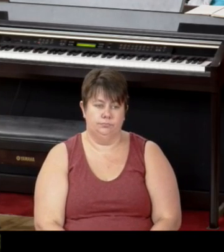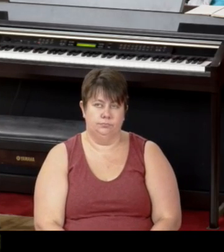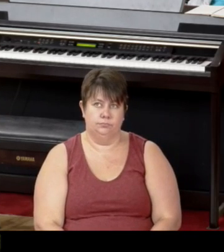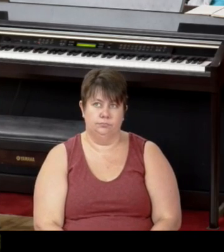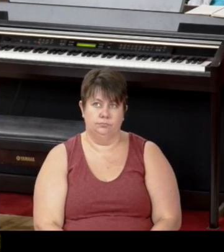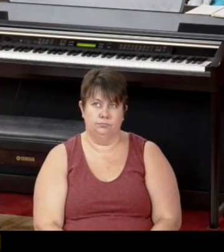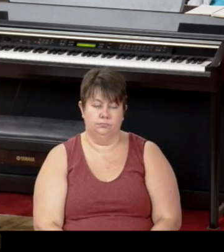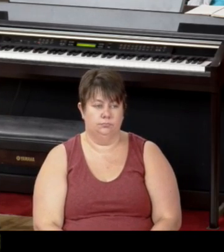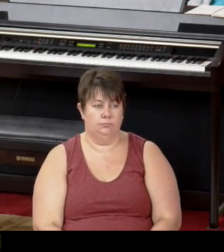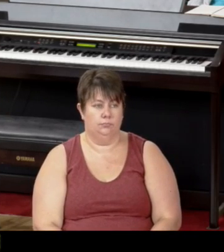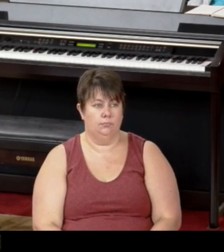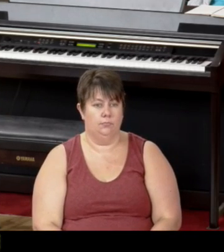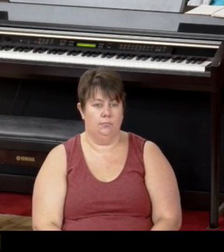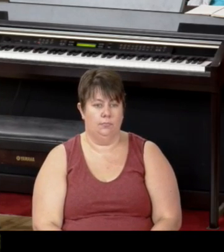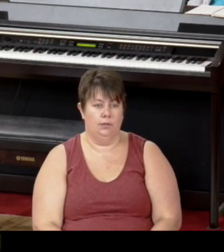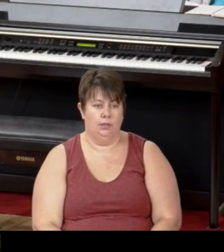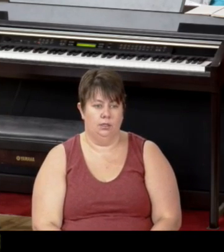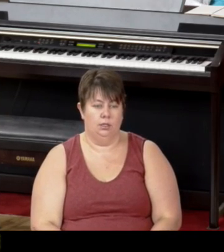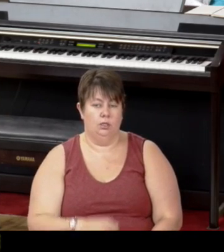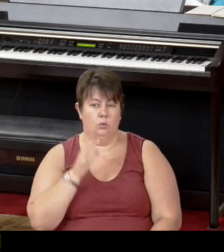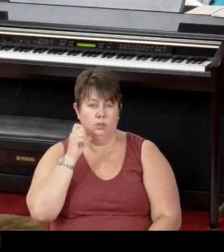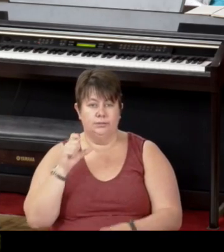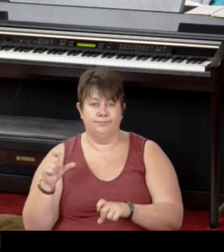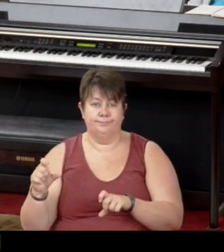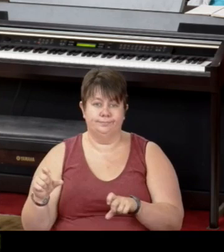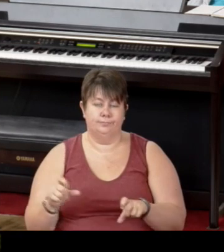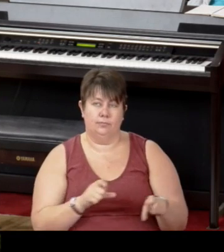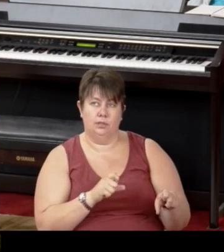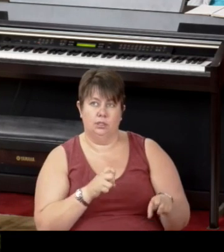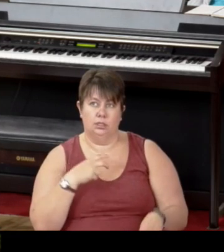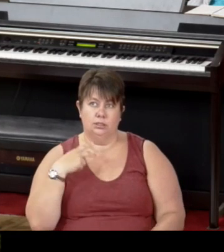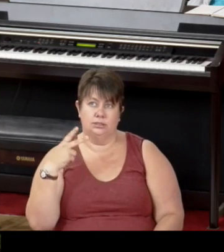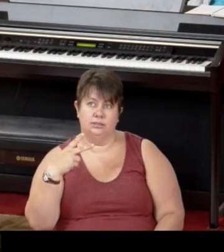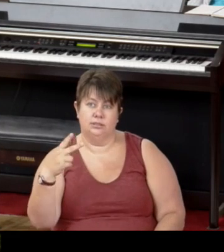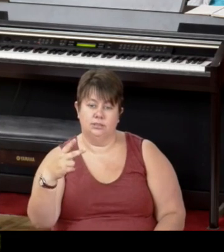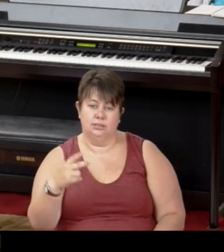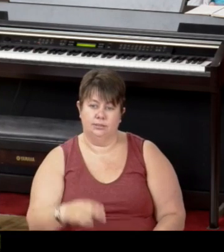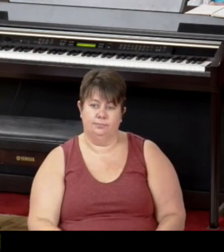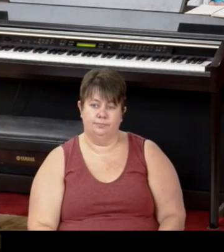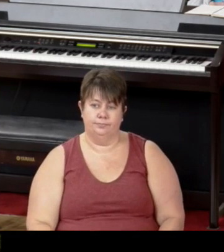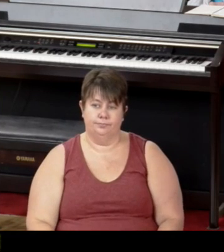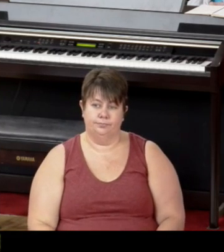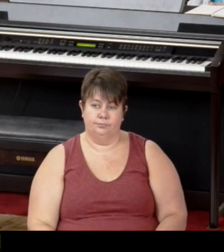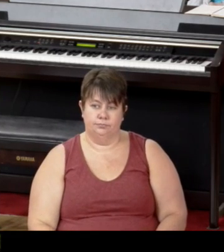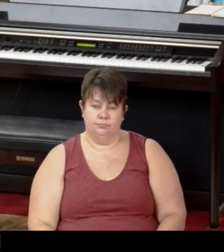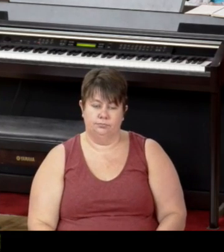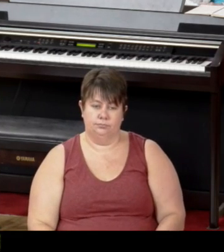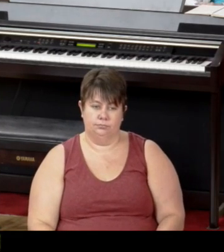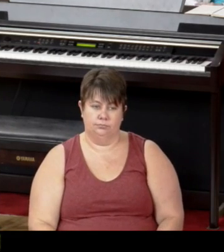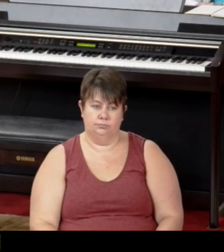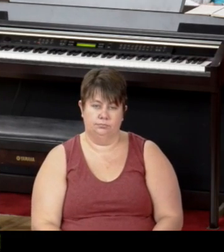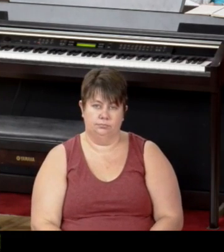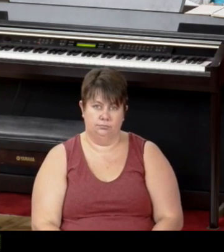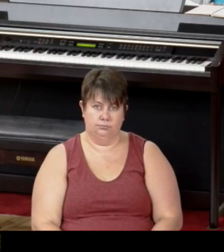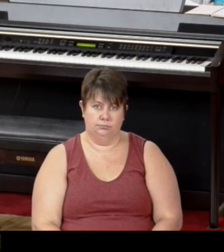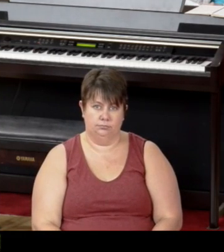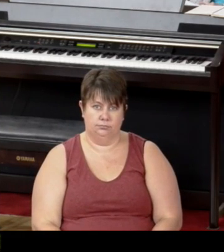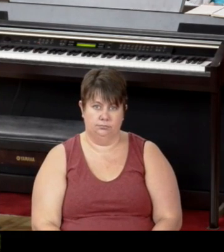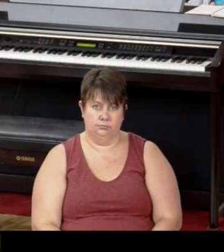We're going to continue in our service of worship by singing hymn number 605, Thanks to God Whose Word Was